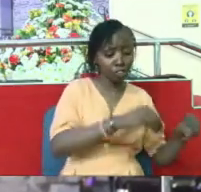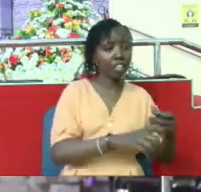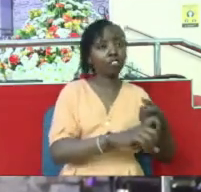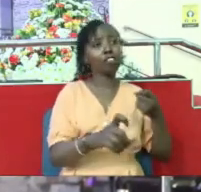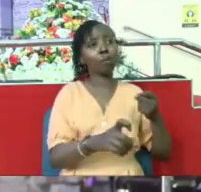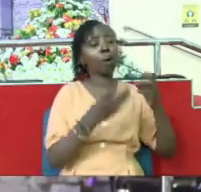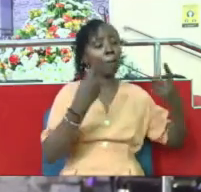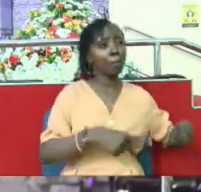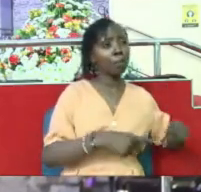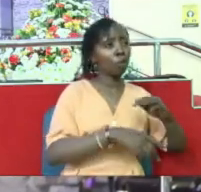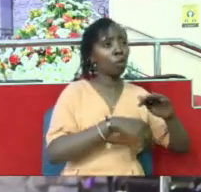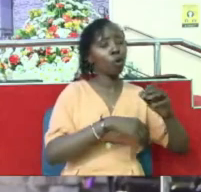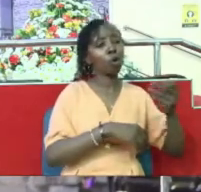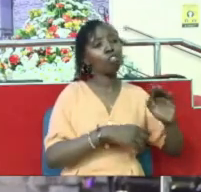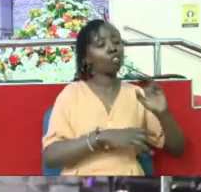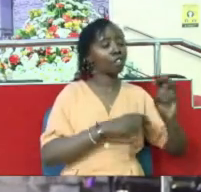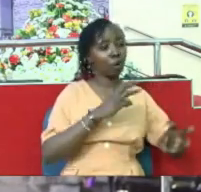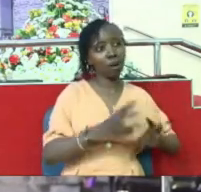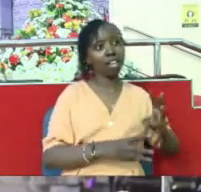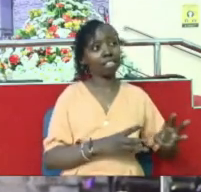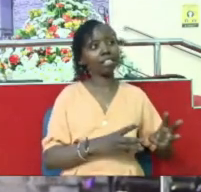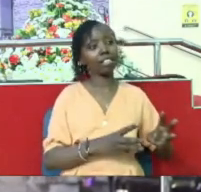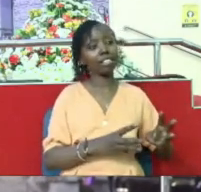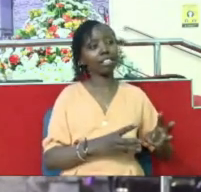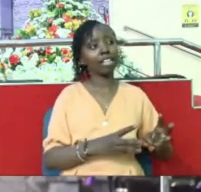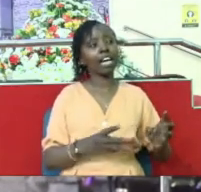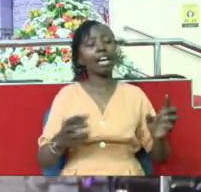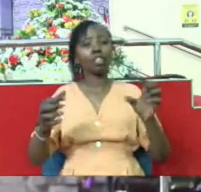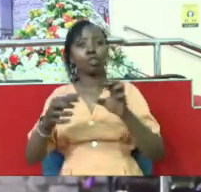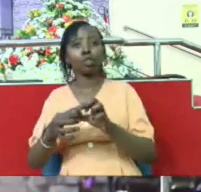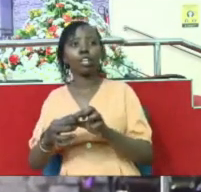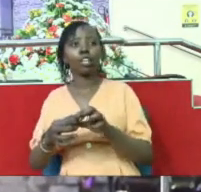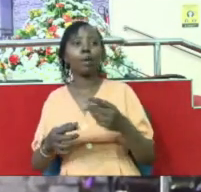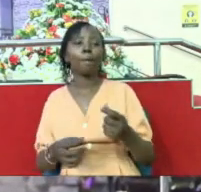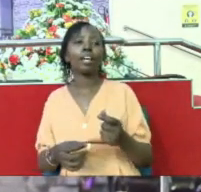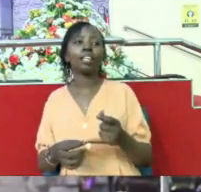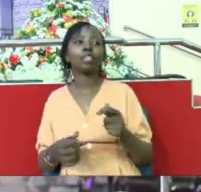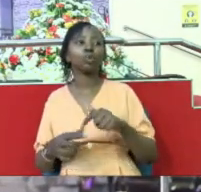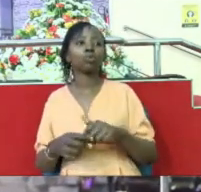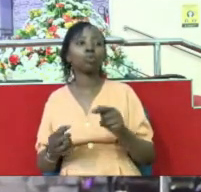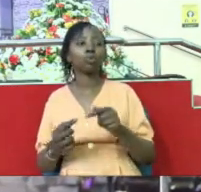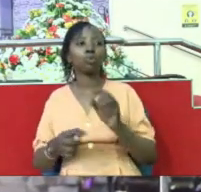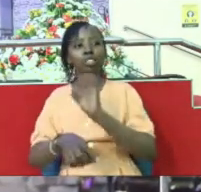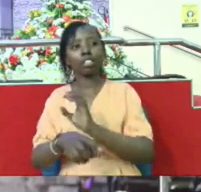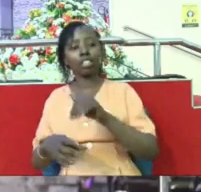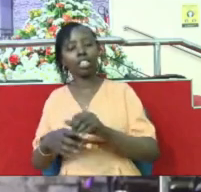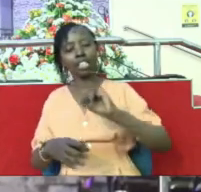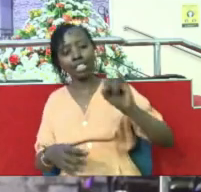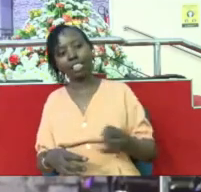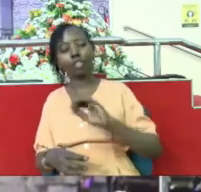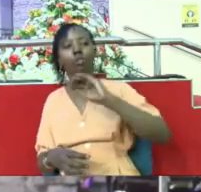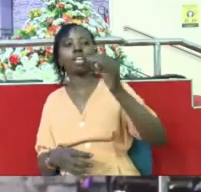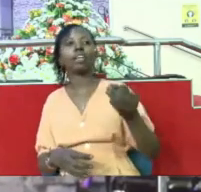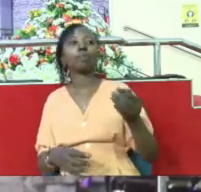to the church in Jerusalem, it will restore unity and a sense of